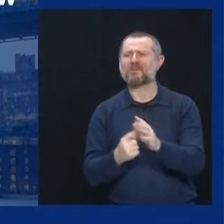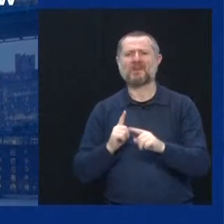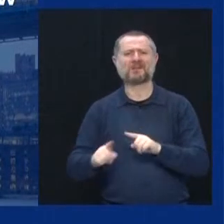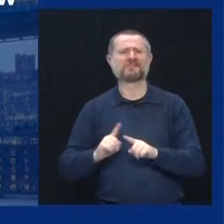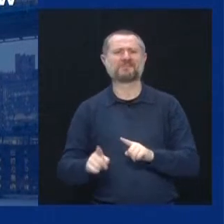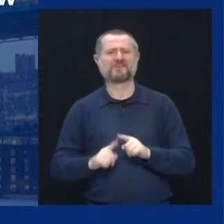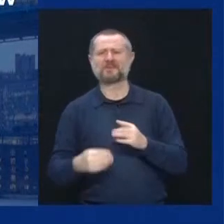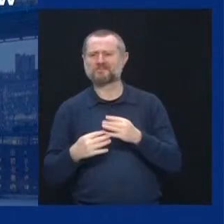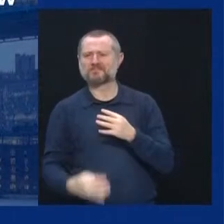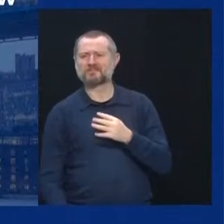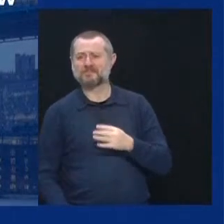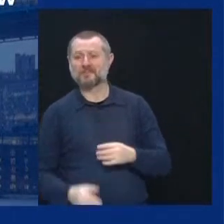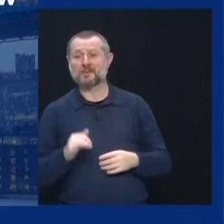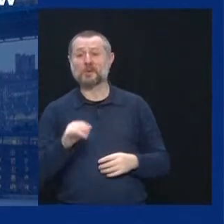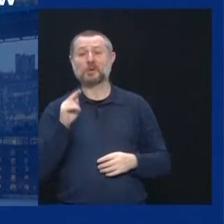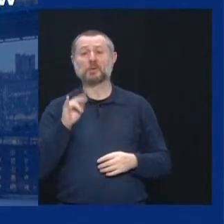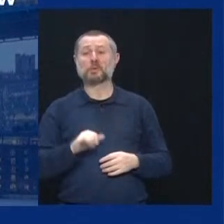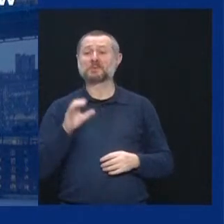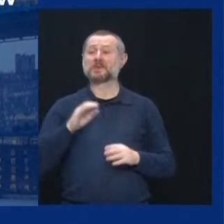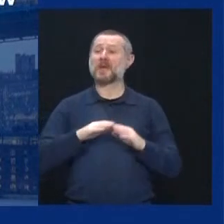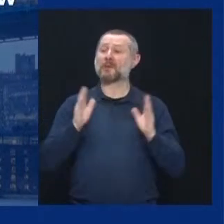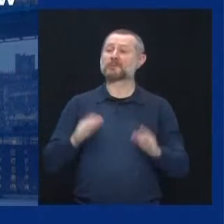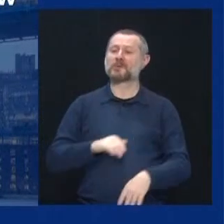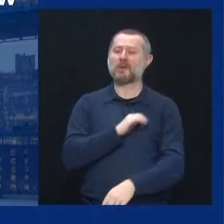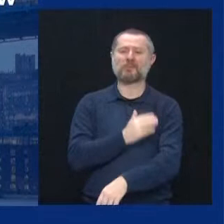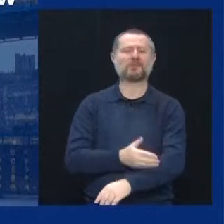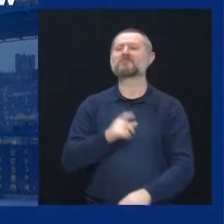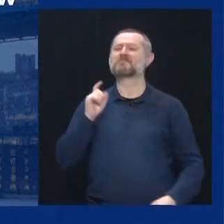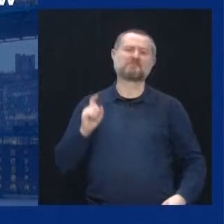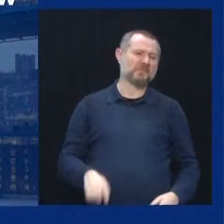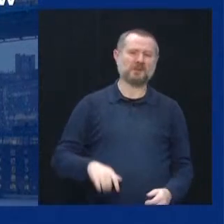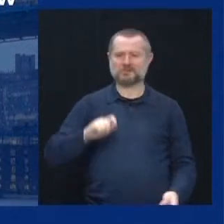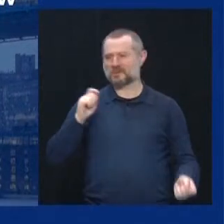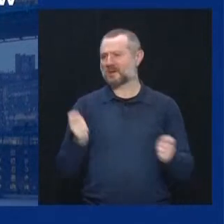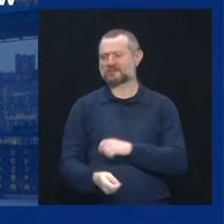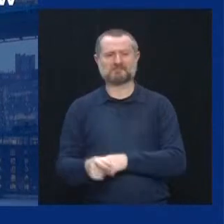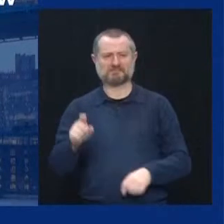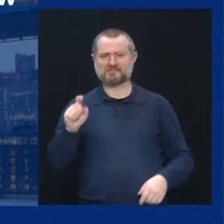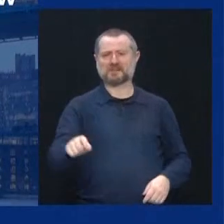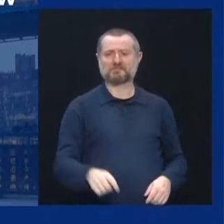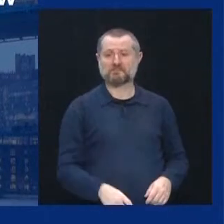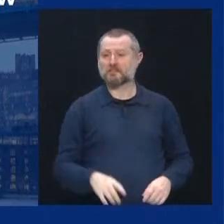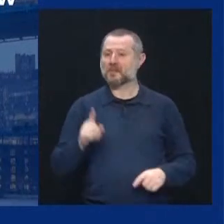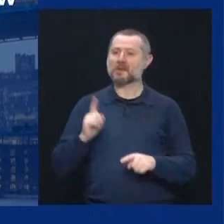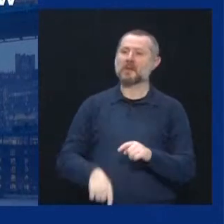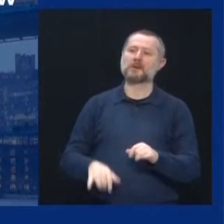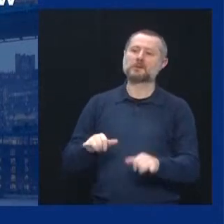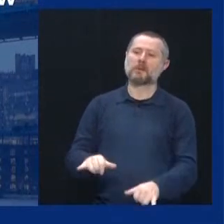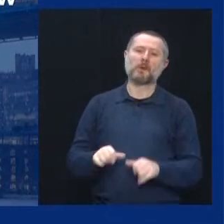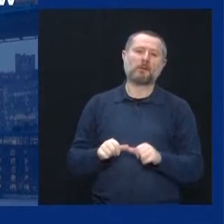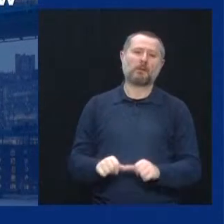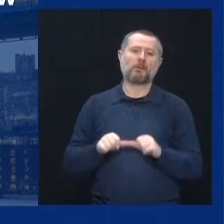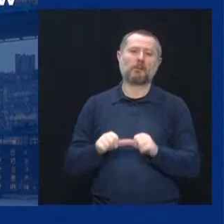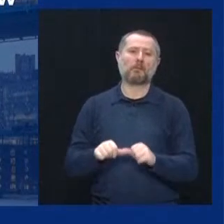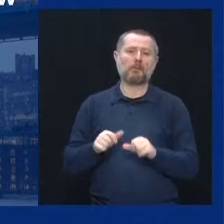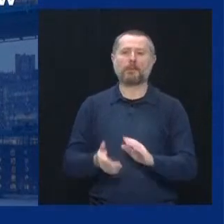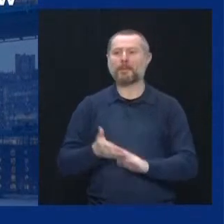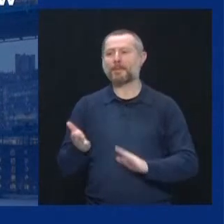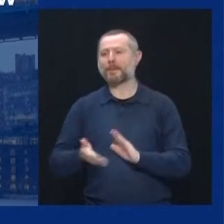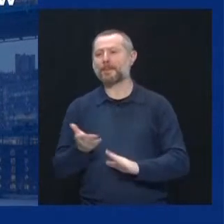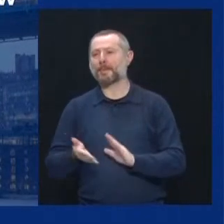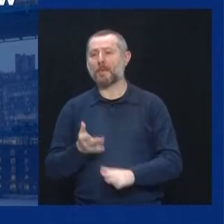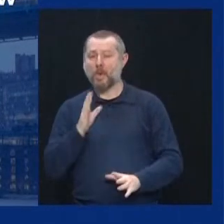NYCHA has to make a significant change. It's not going to work like this. You can't throw enough